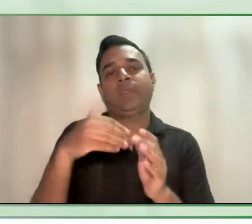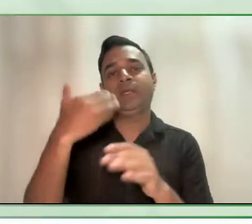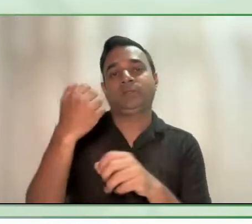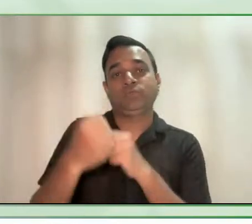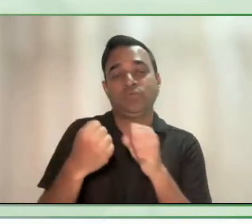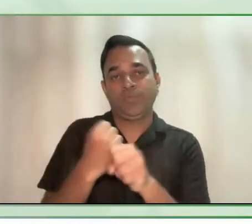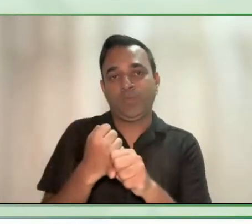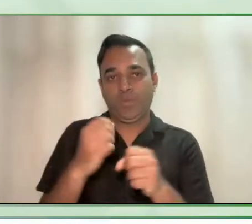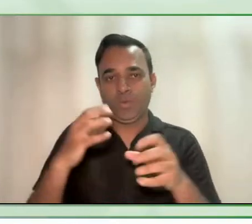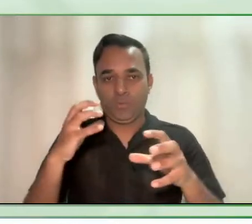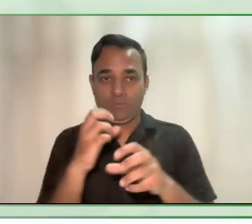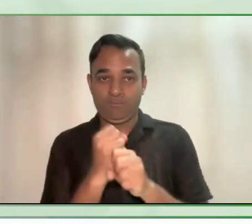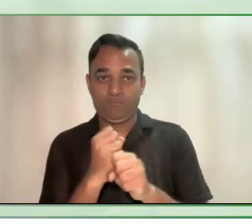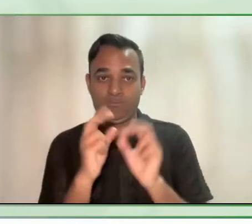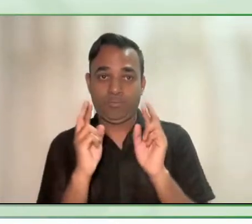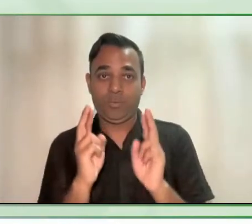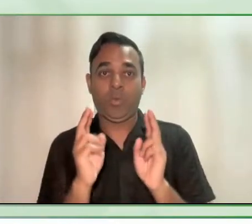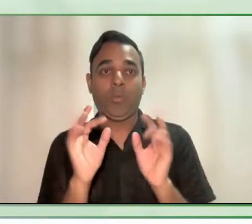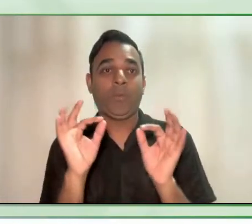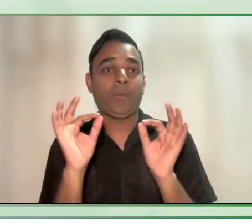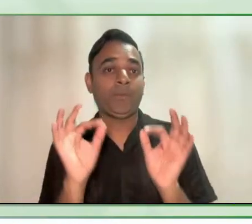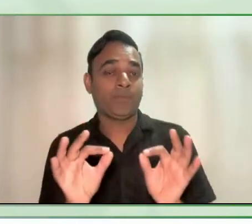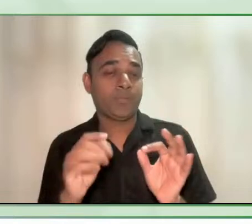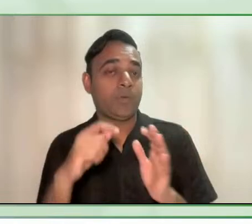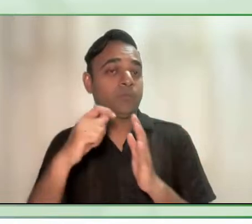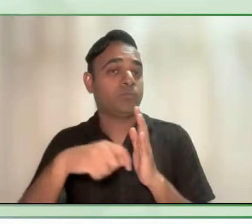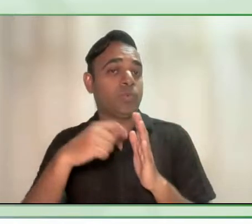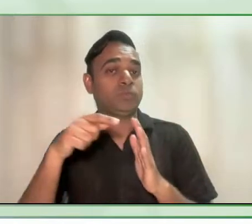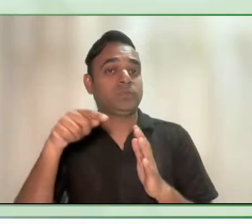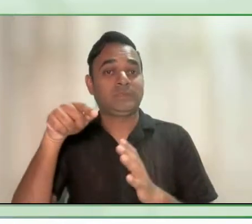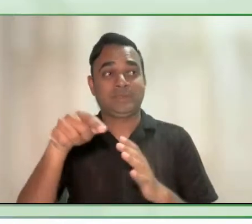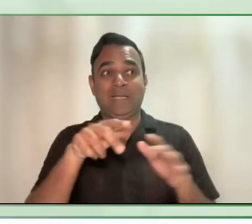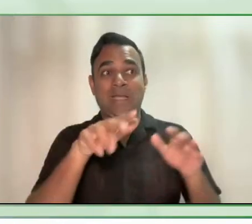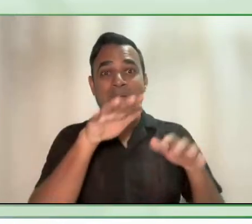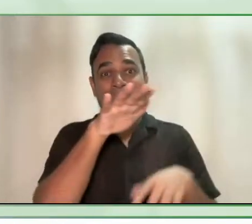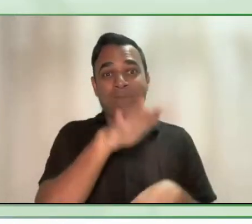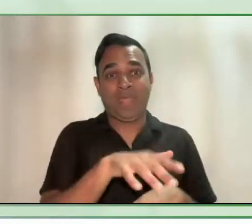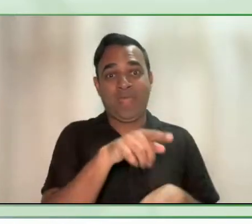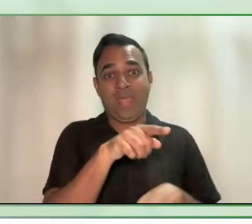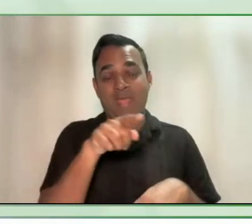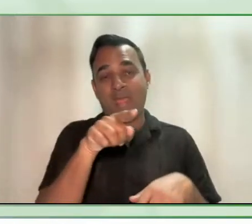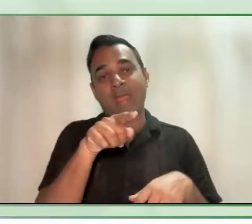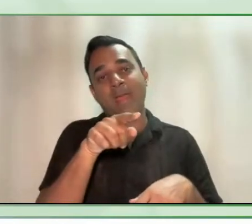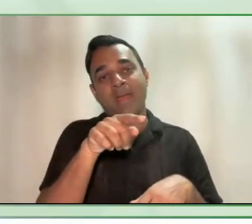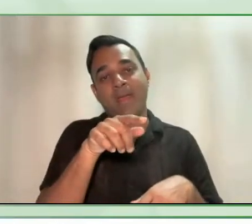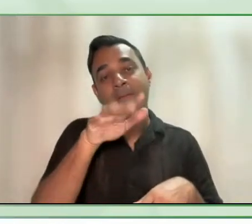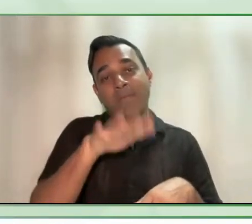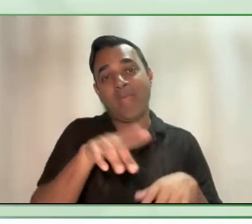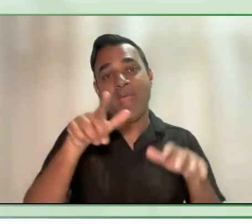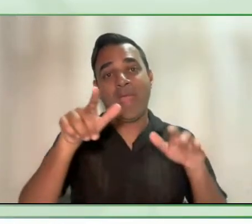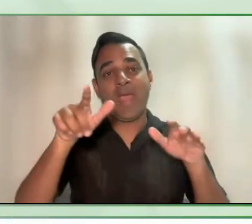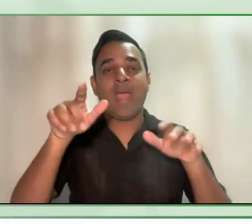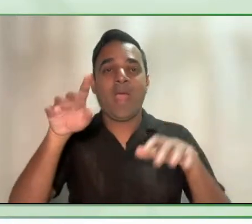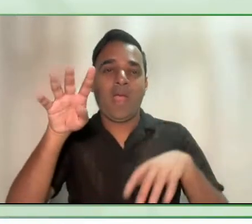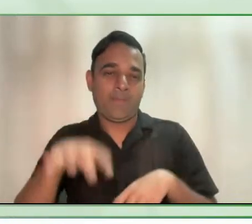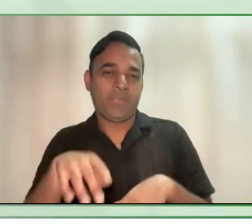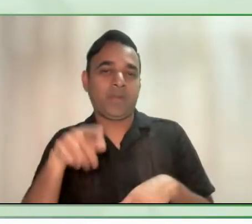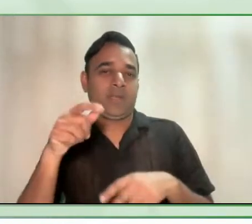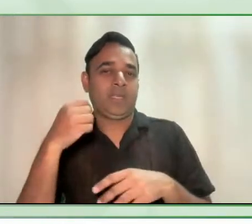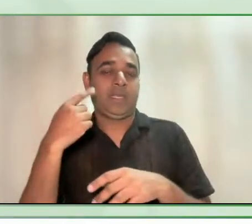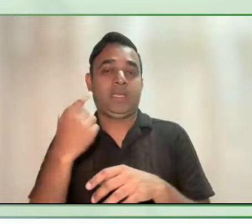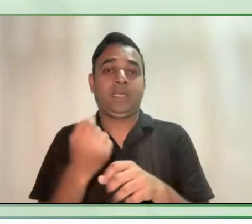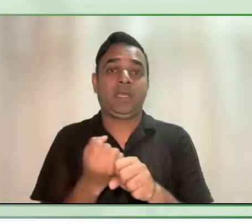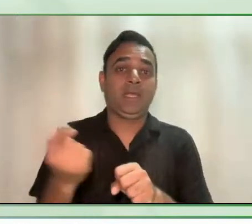and knowledge, and I'm highly appreciate it and wish you all the best with your project, and we'll